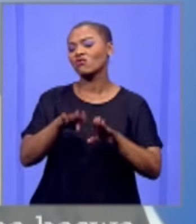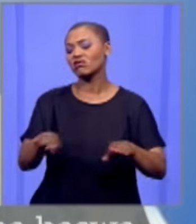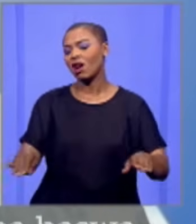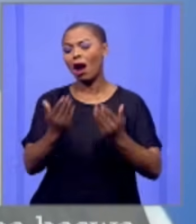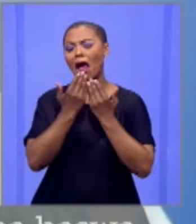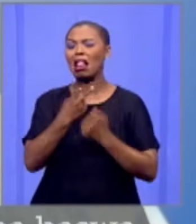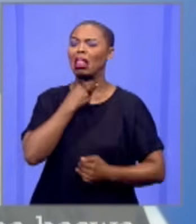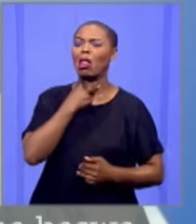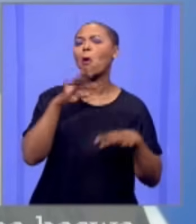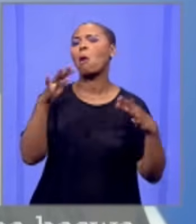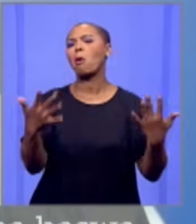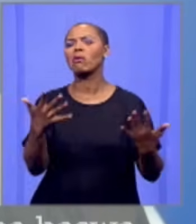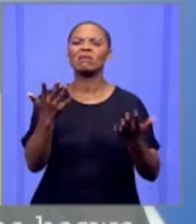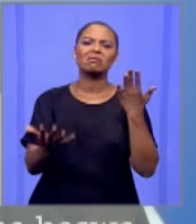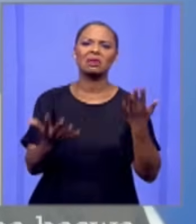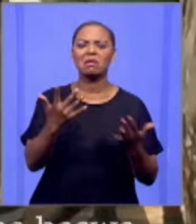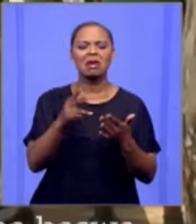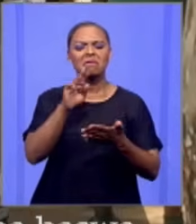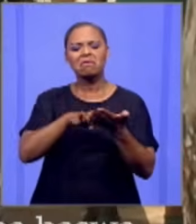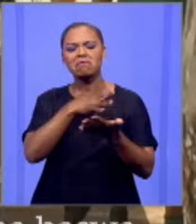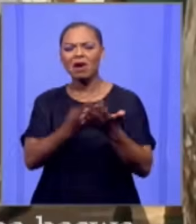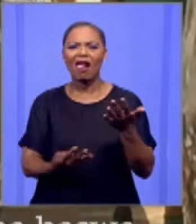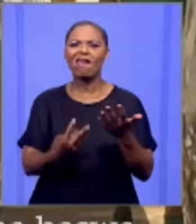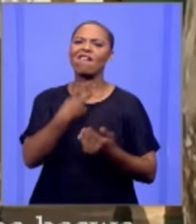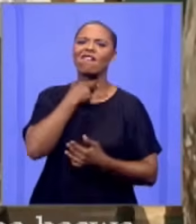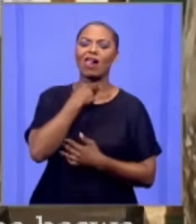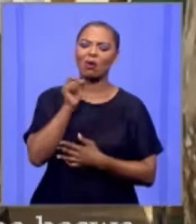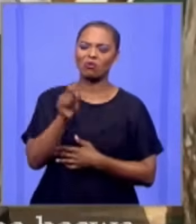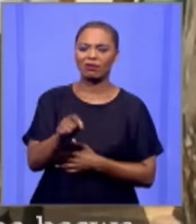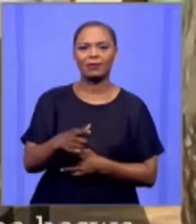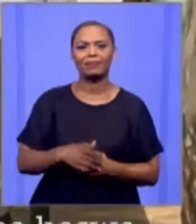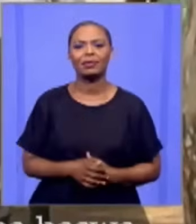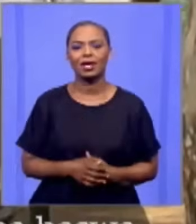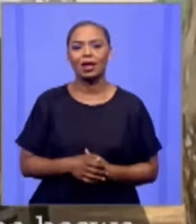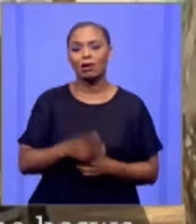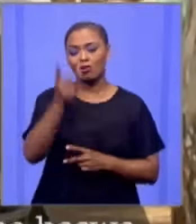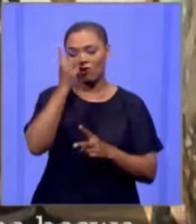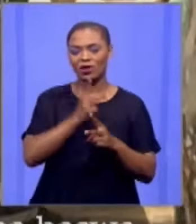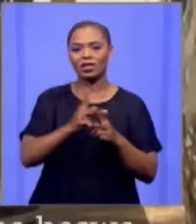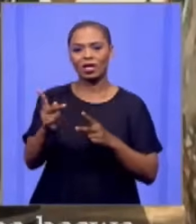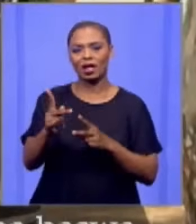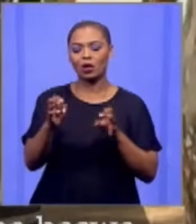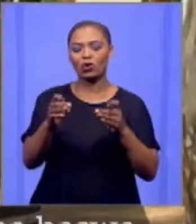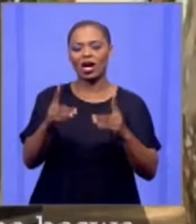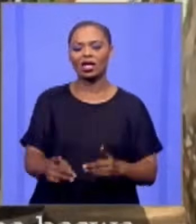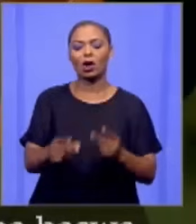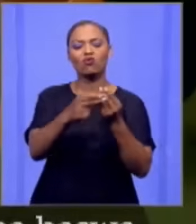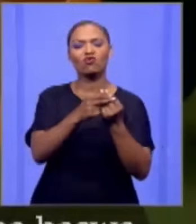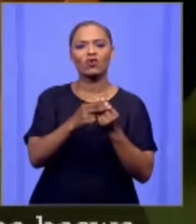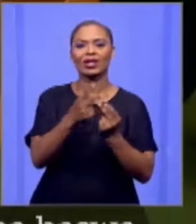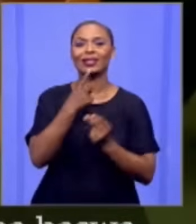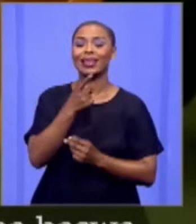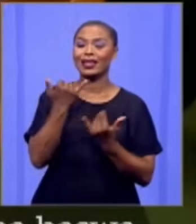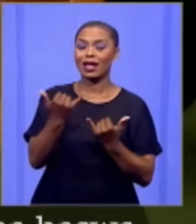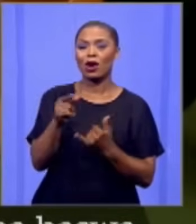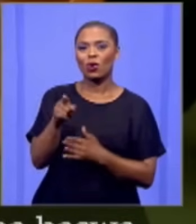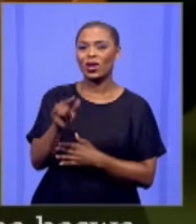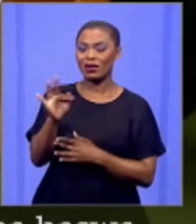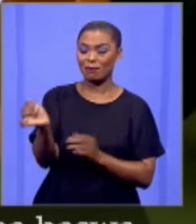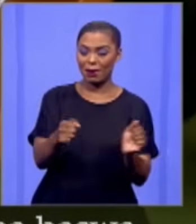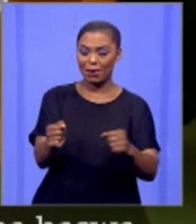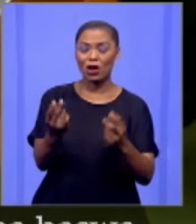read or children being unable to do math. Professional Educators Union, PEU yona e re go se thape barutiši ba baswa go tla